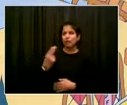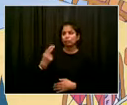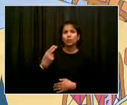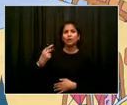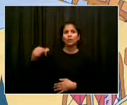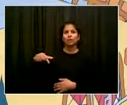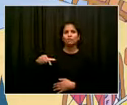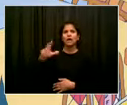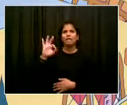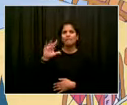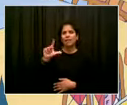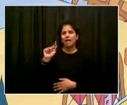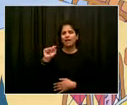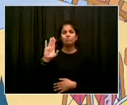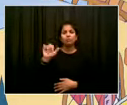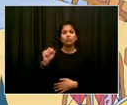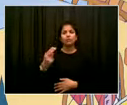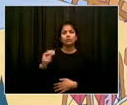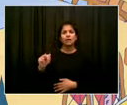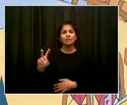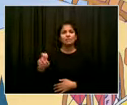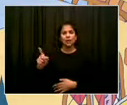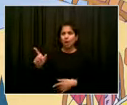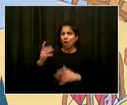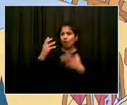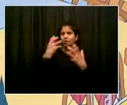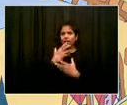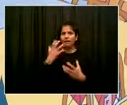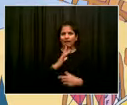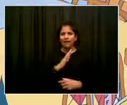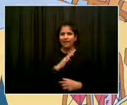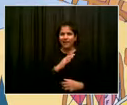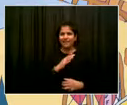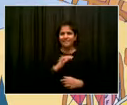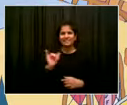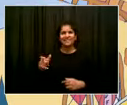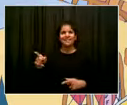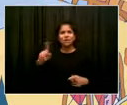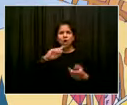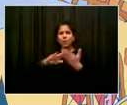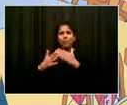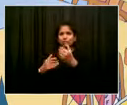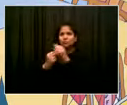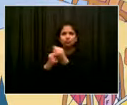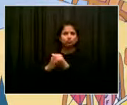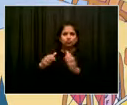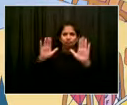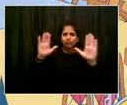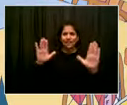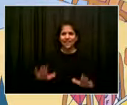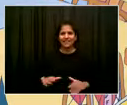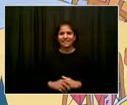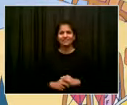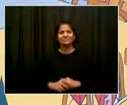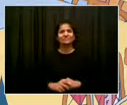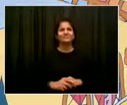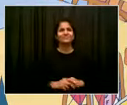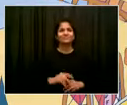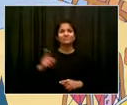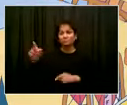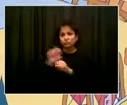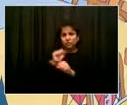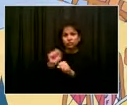things happening. It all depends on having a strong recovery for everyone. So, of course, vaccination, we talked about it already, key,